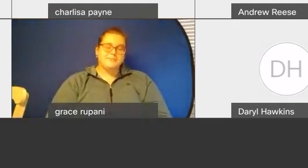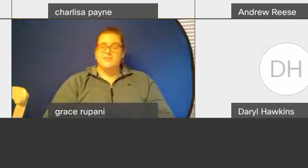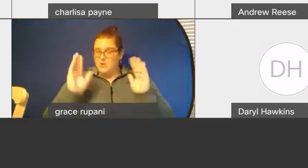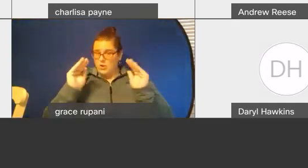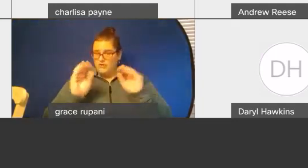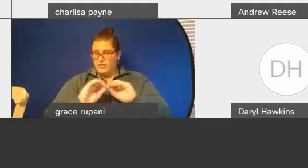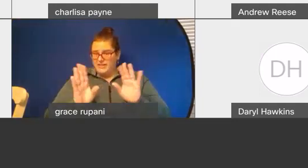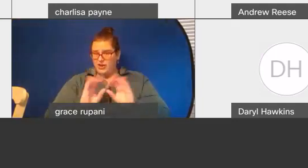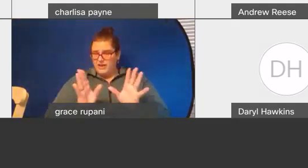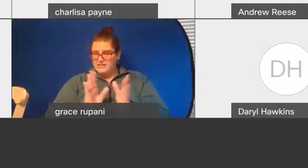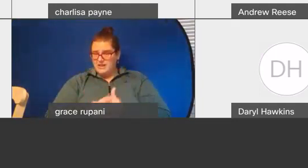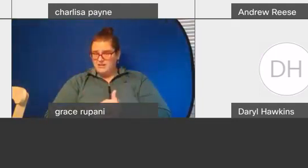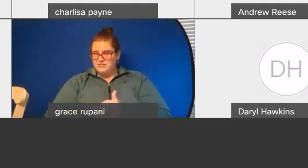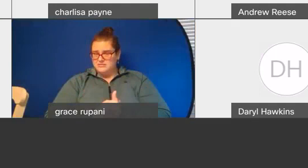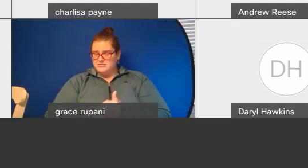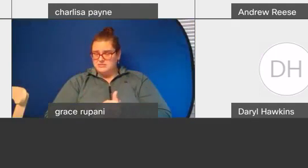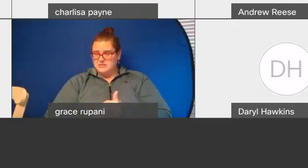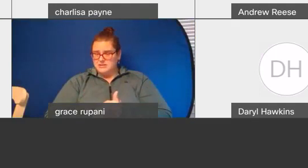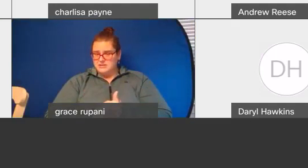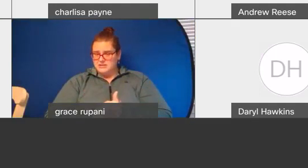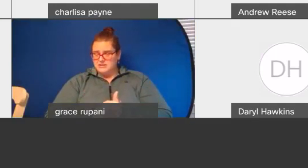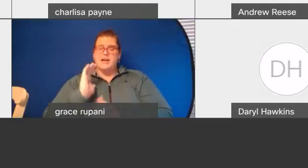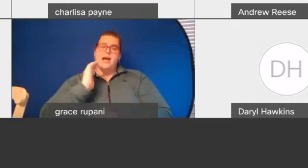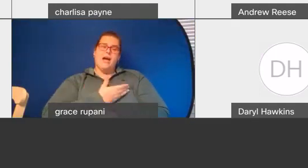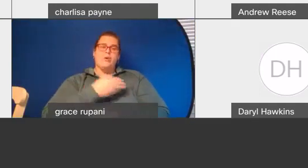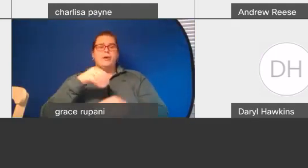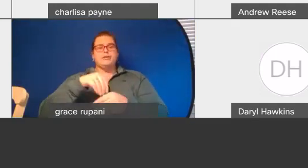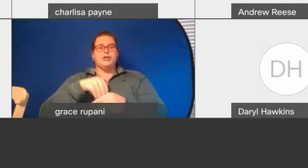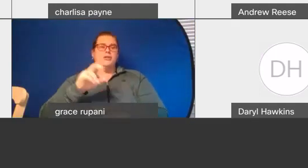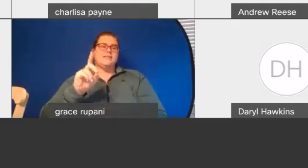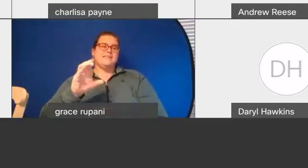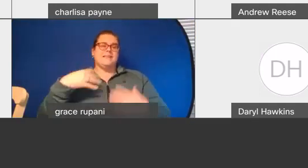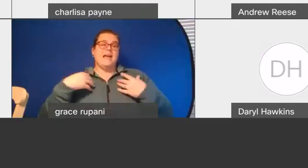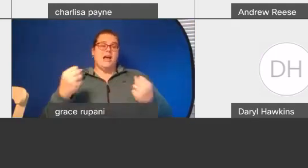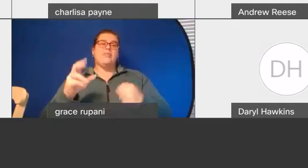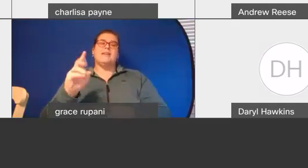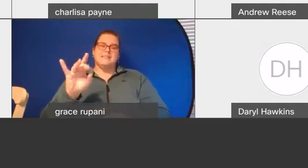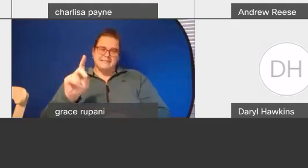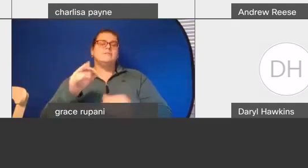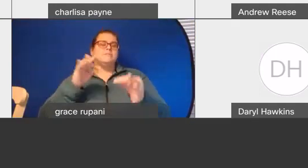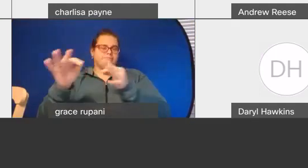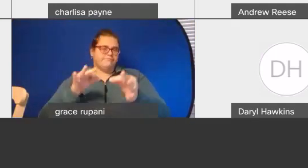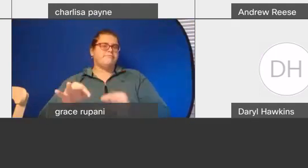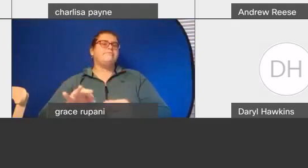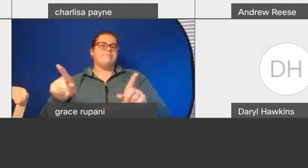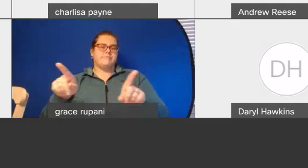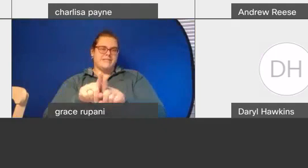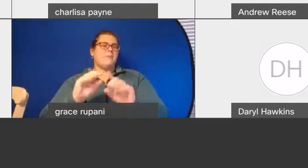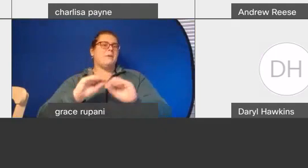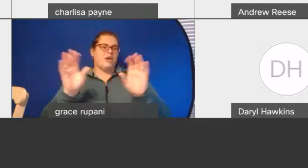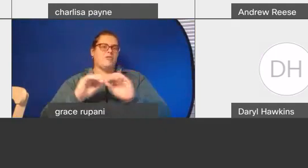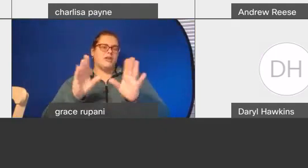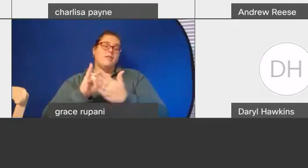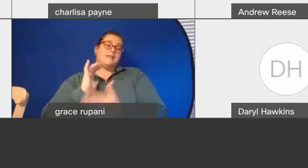get clarification from internally from DC Health. So that's our update on that particular question. Thank